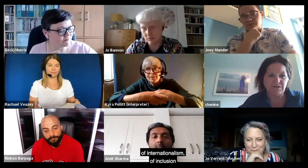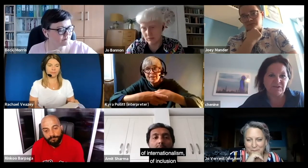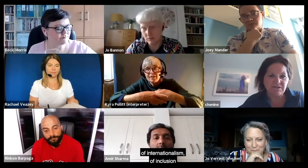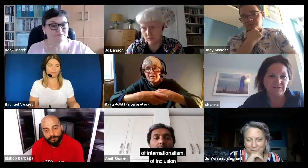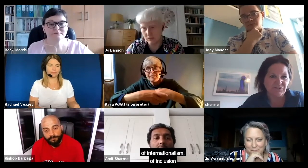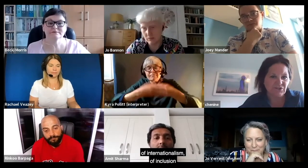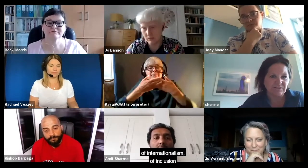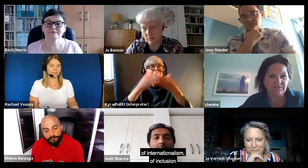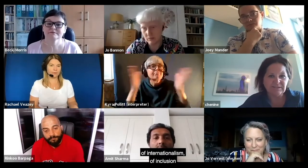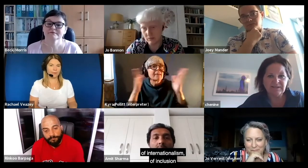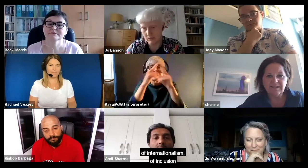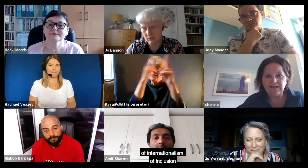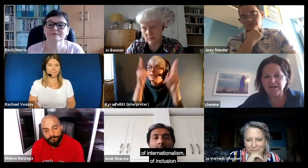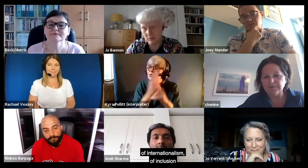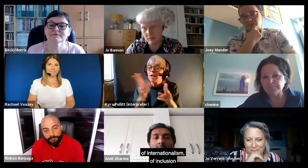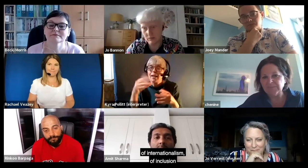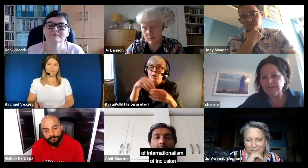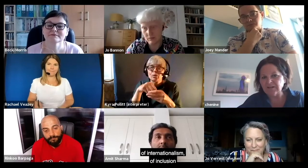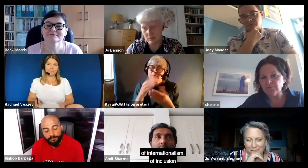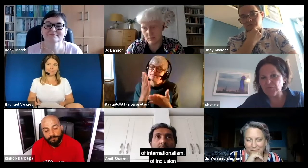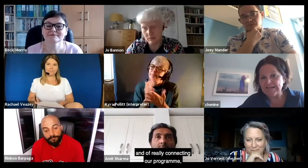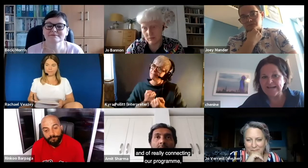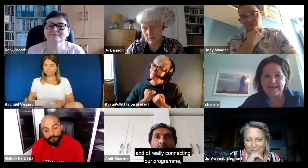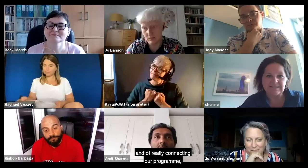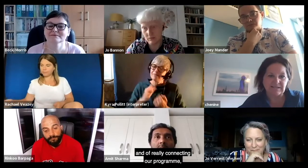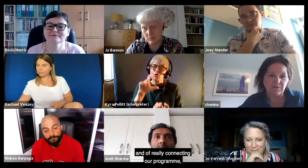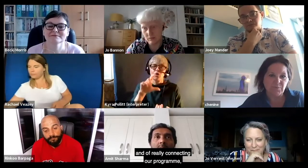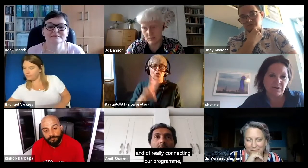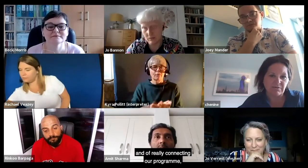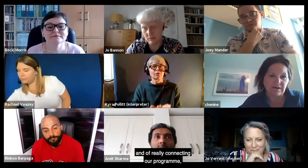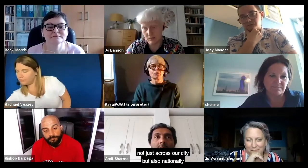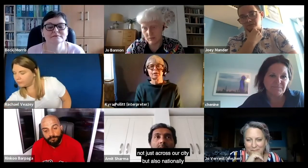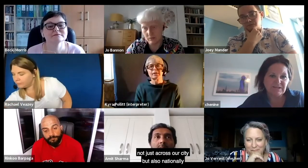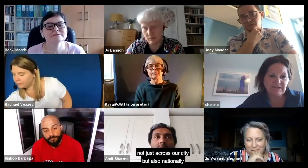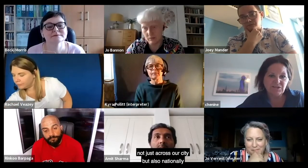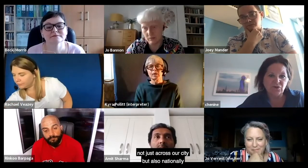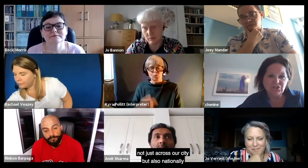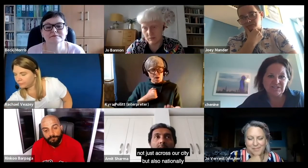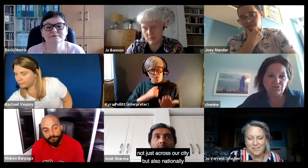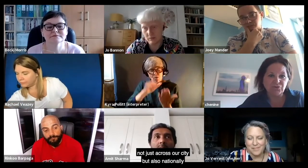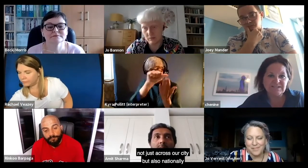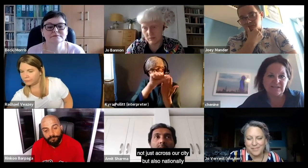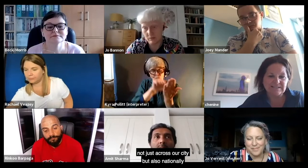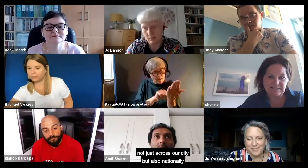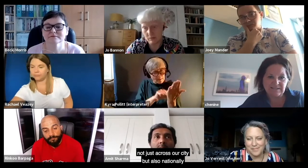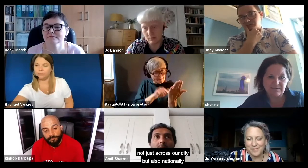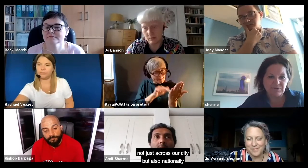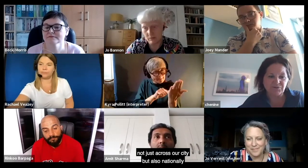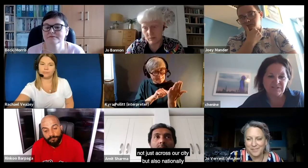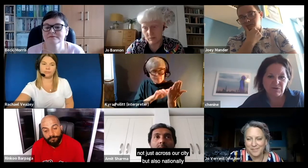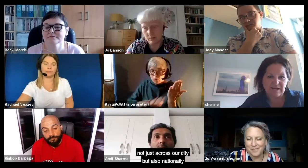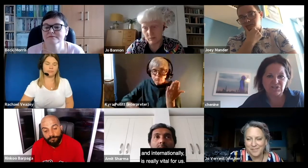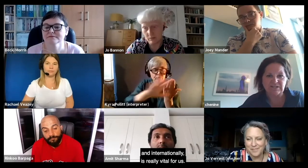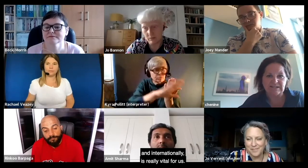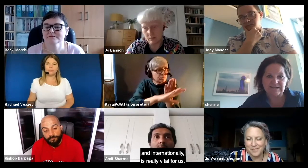internationalism, of inclusion, and of really connecting our program not just across our city but